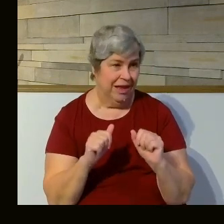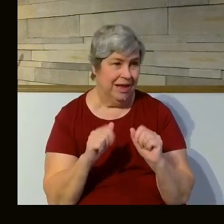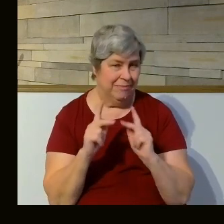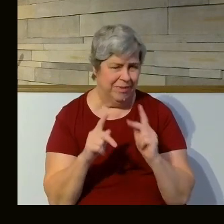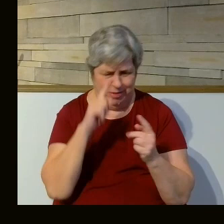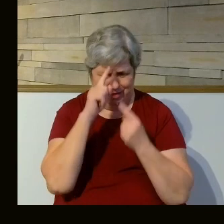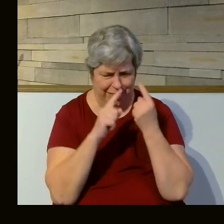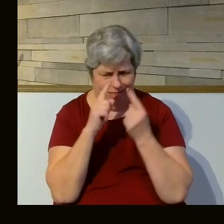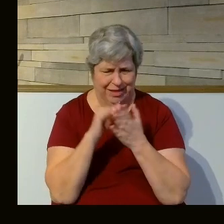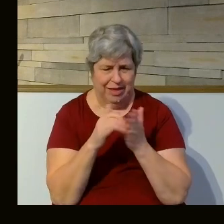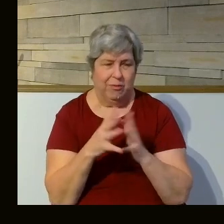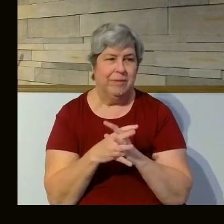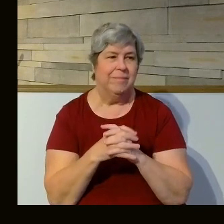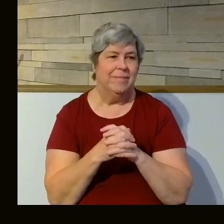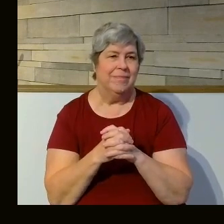point, folks.